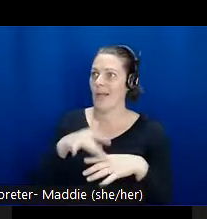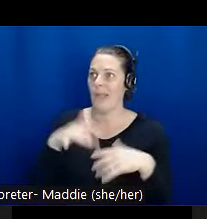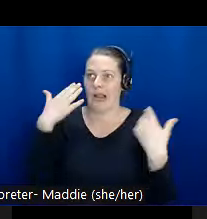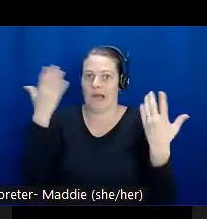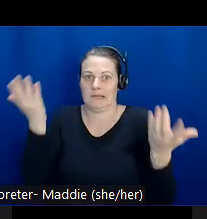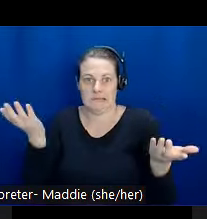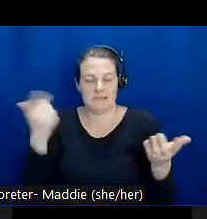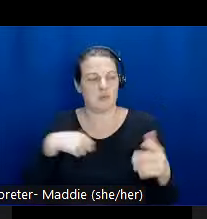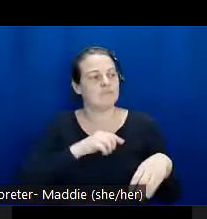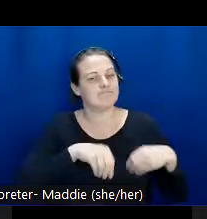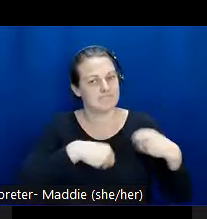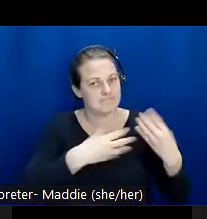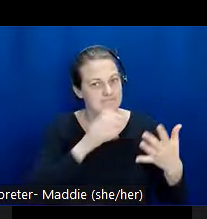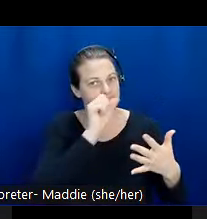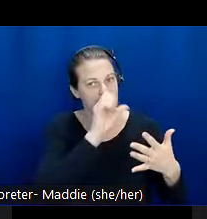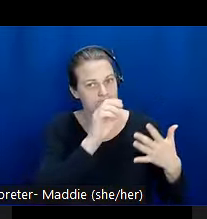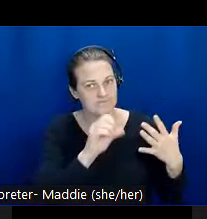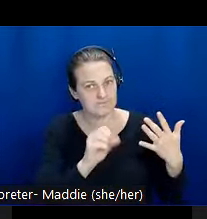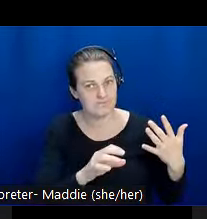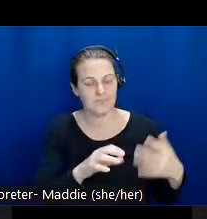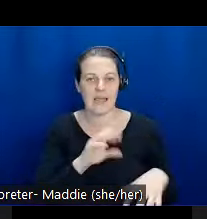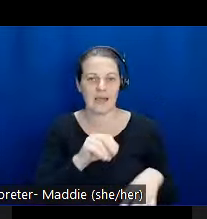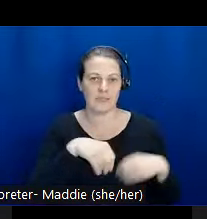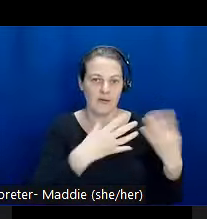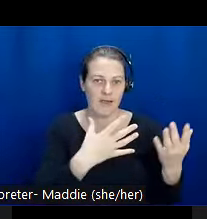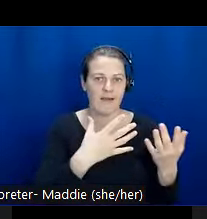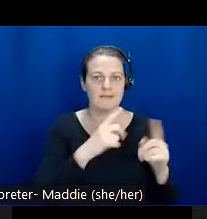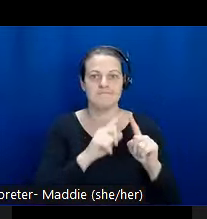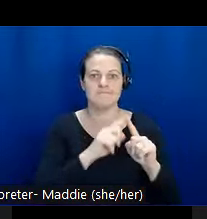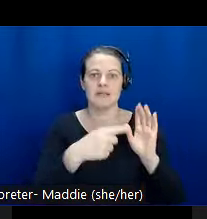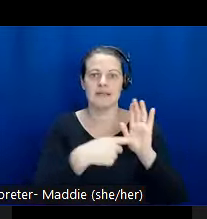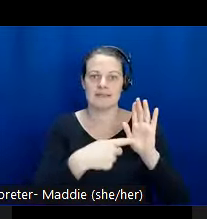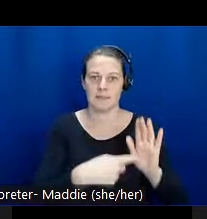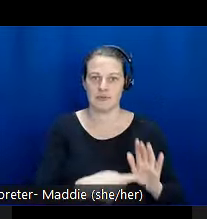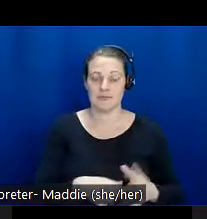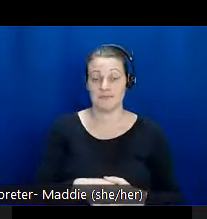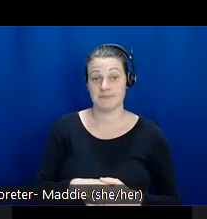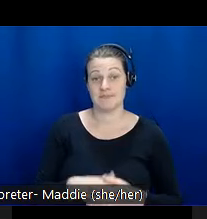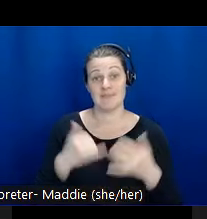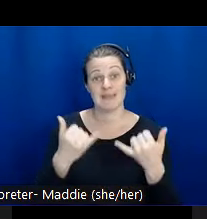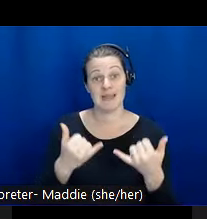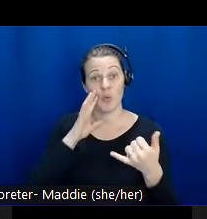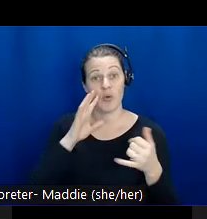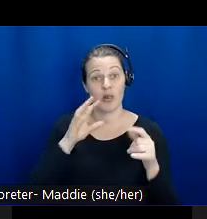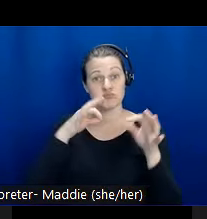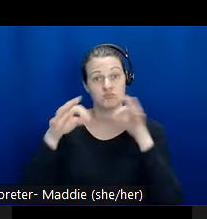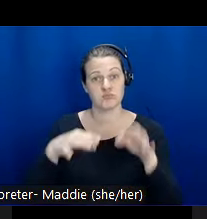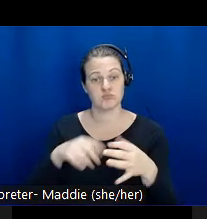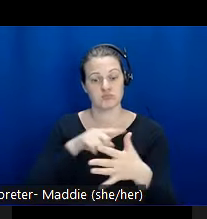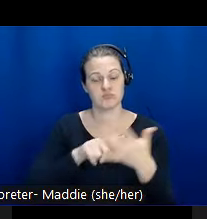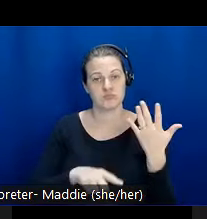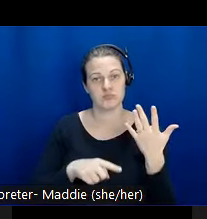And to talk through a few examples of this, we're going to give some examples of patients that we've been able to help